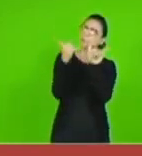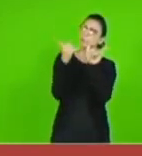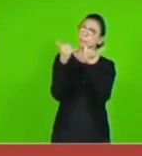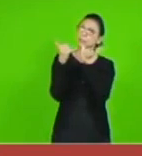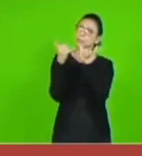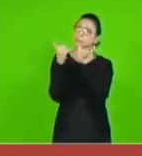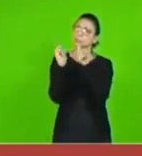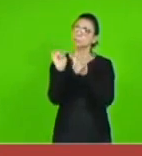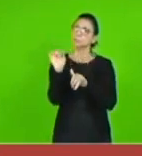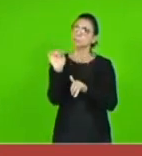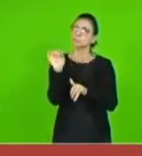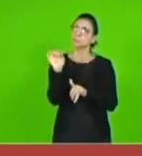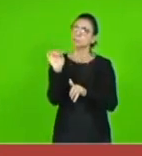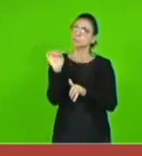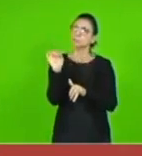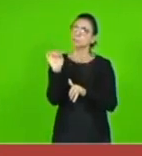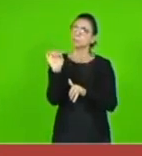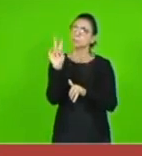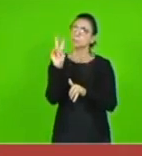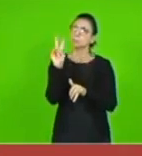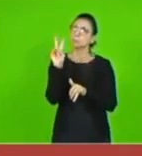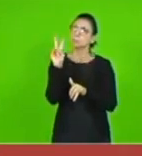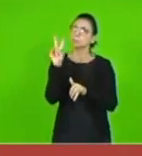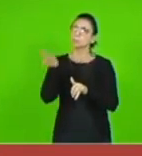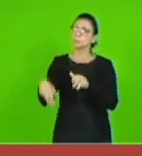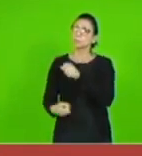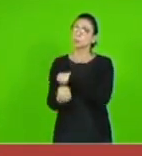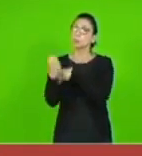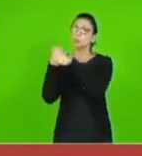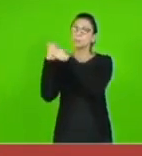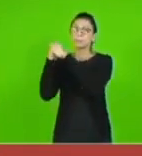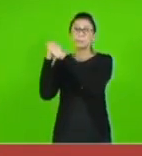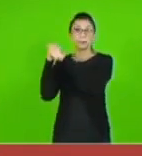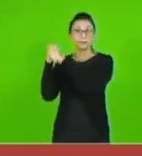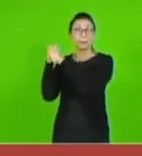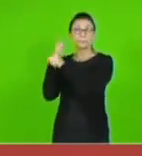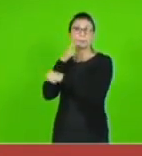how trumpets is a signal from the Lord.